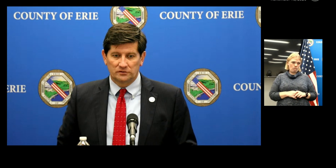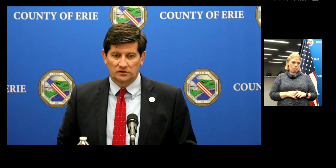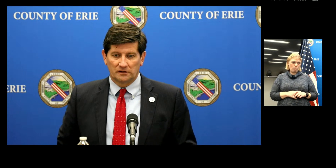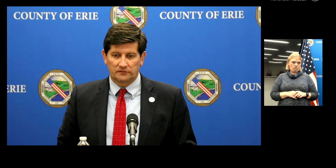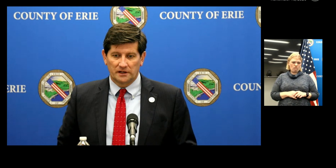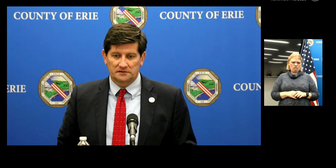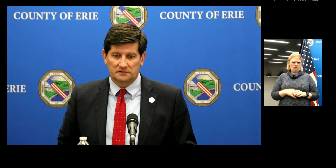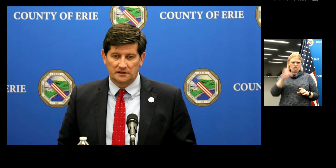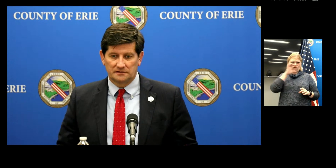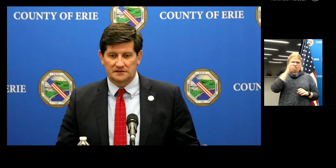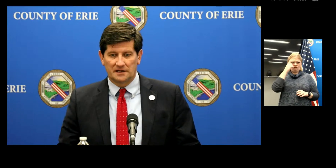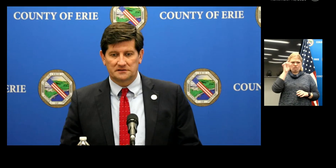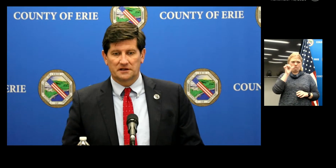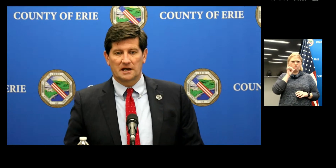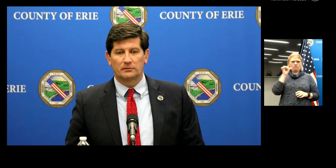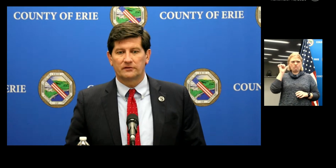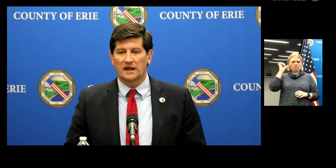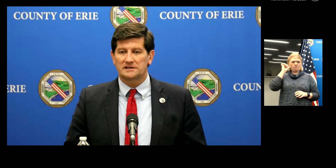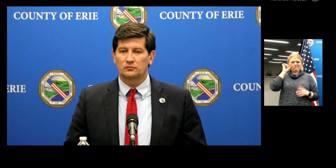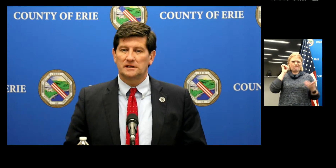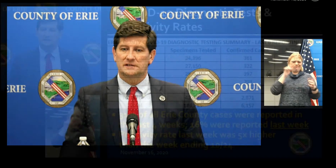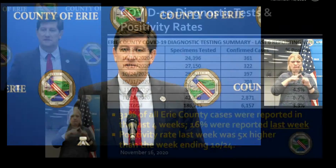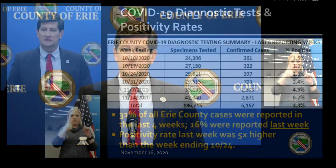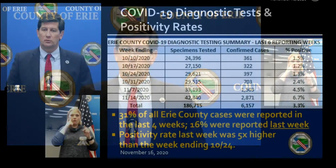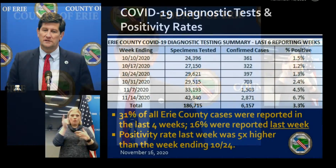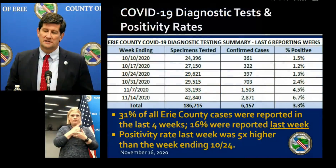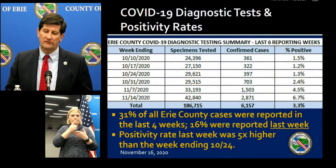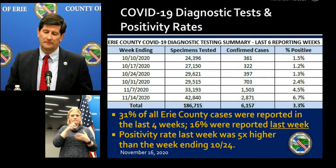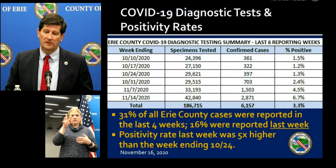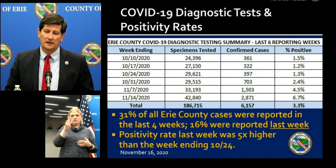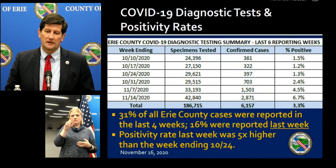I was looking for yesterday's. It's not necessarily on there. But for the last week, it's